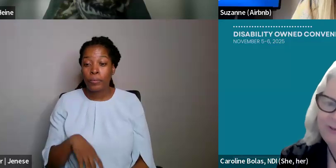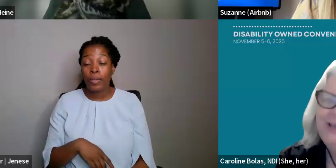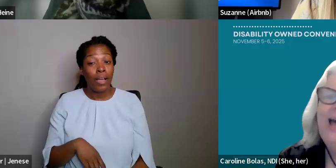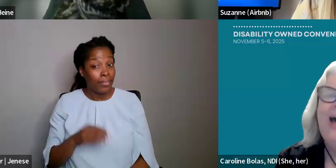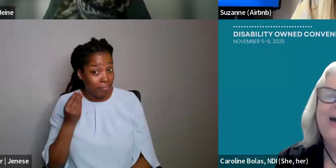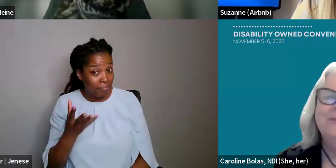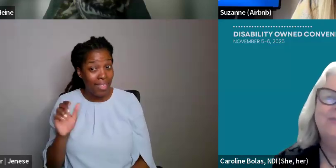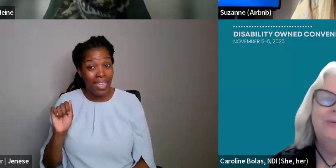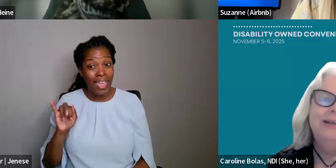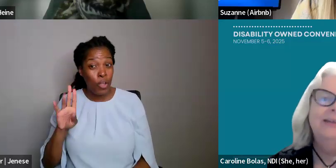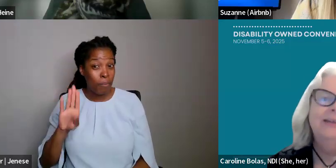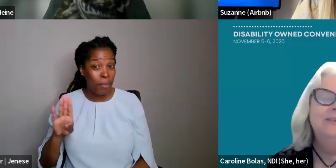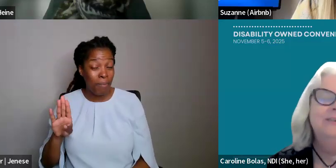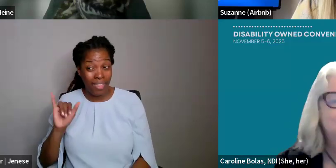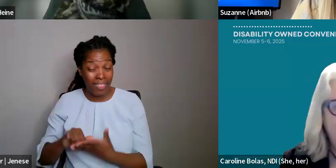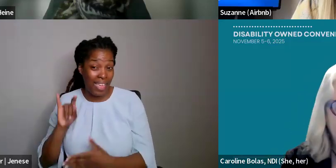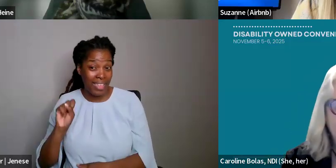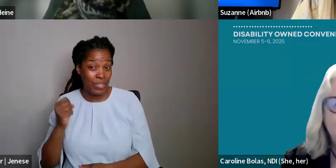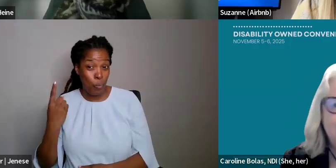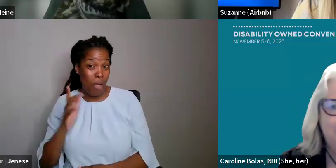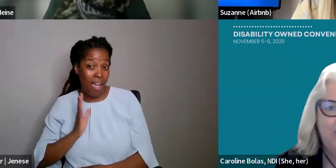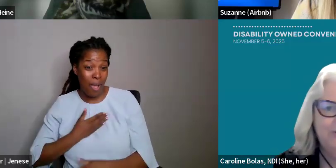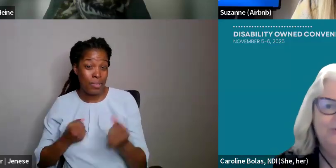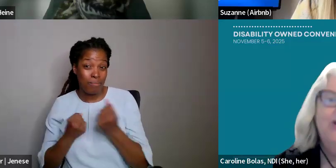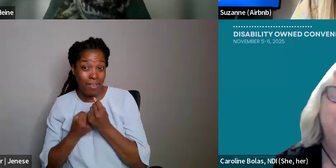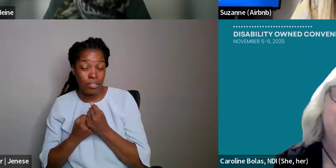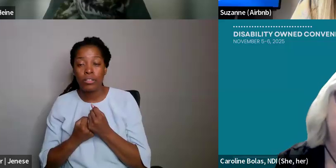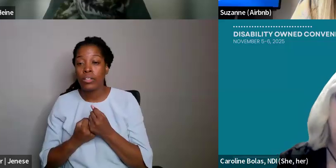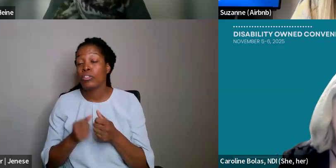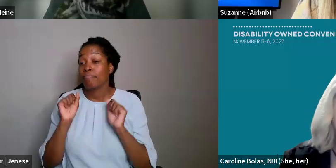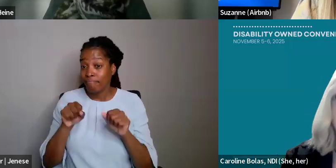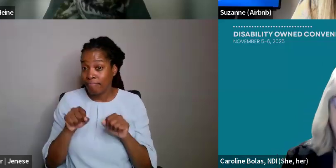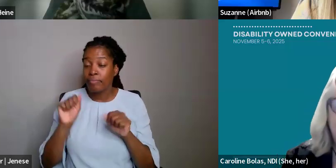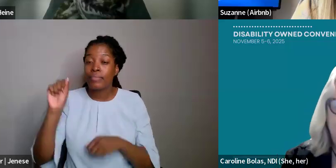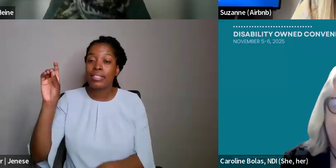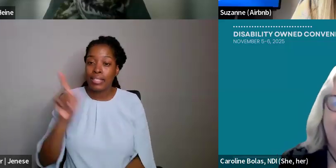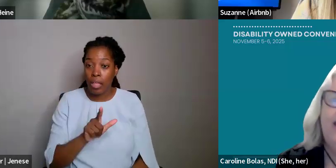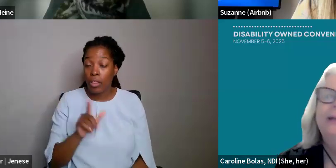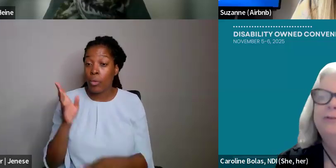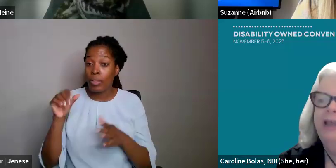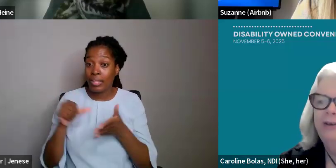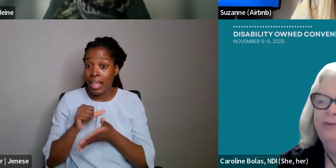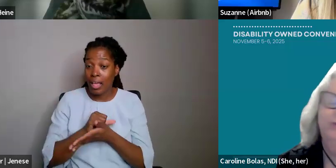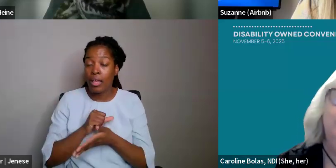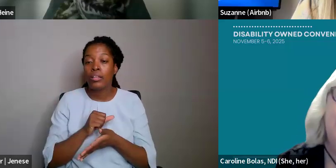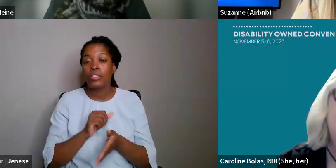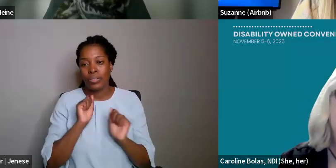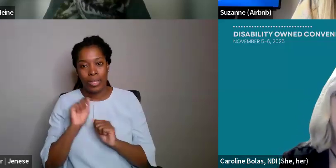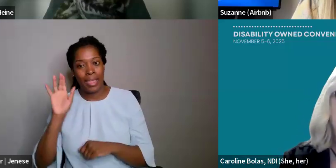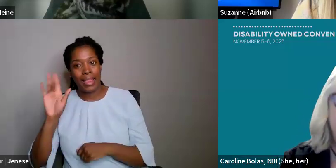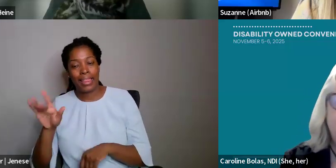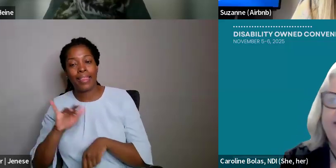our sponsors. So in addition to the slides that you can download, you can also click on that sponsor page and it will take you